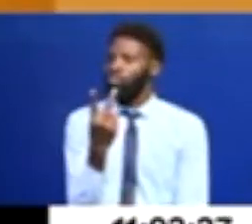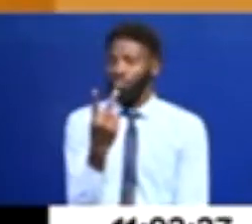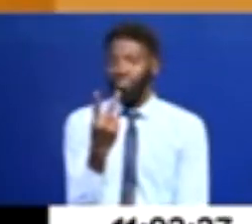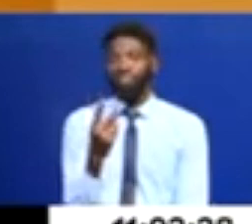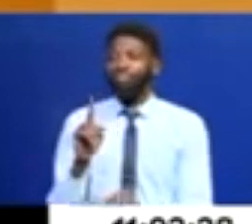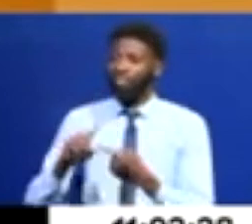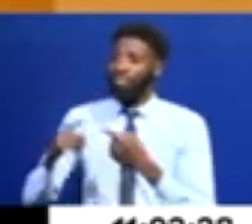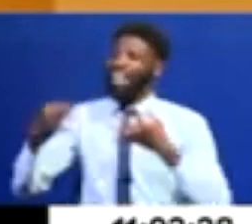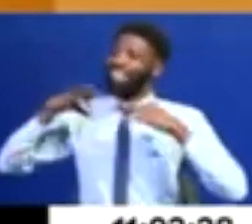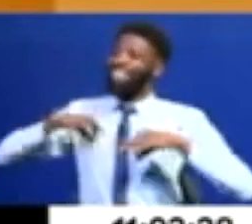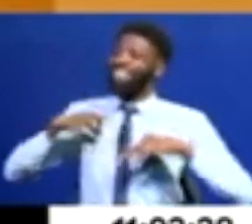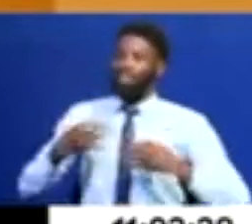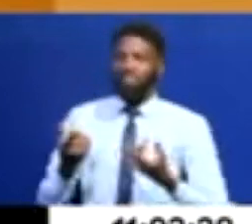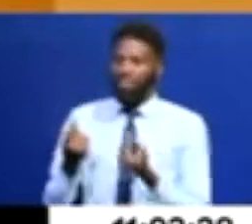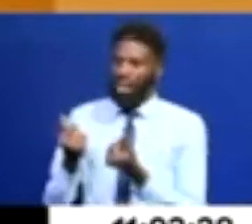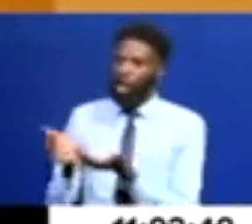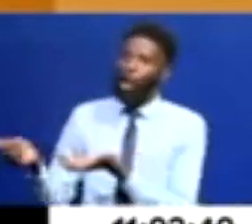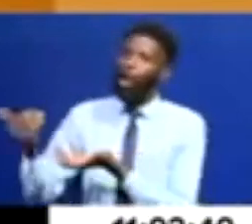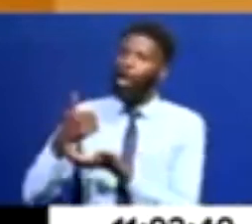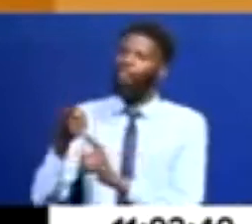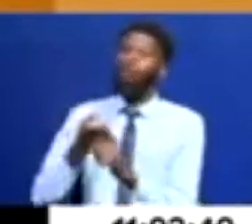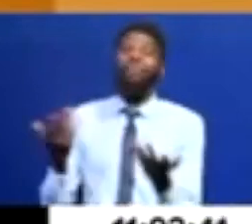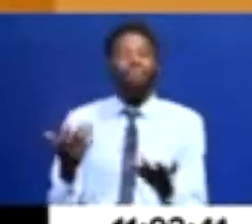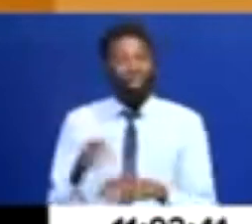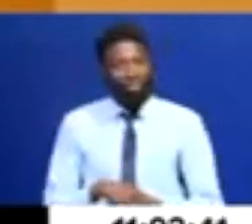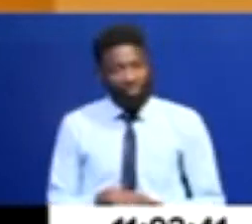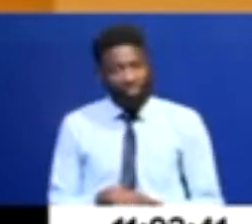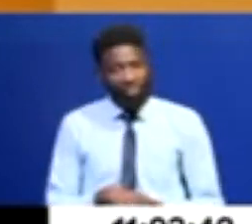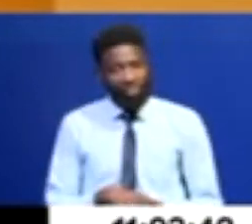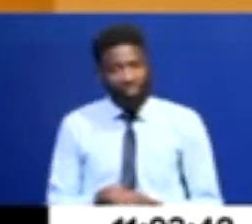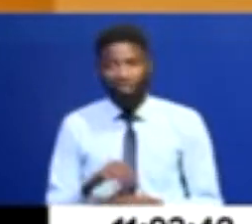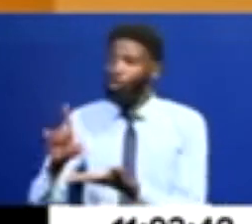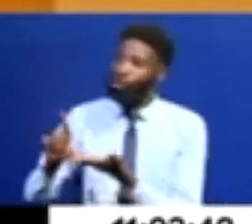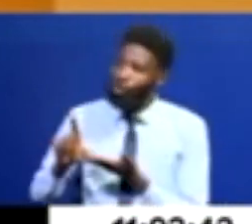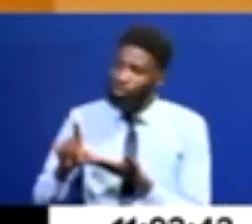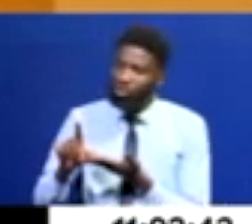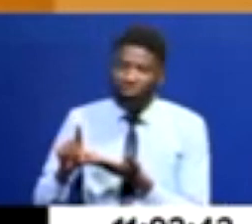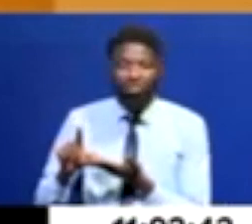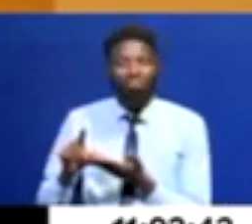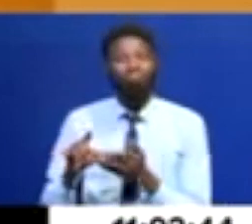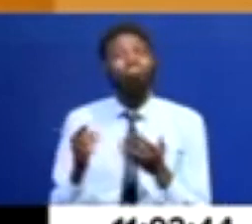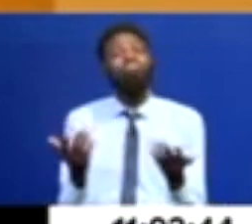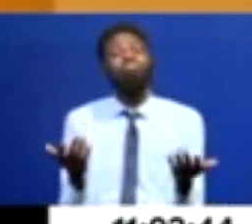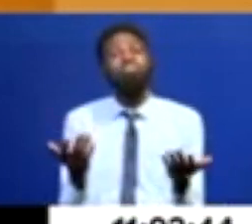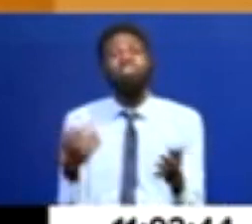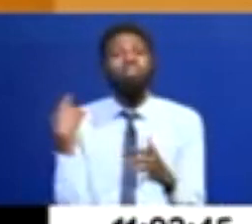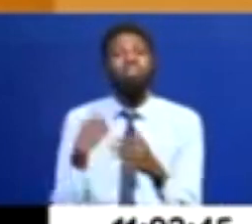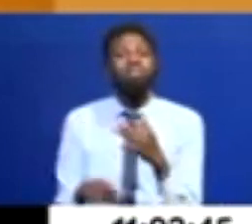the revenues will come from, where the money will, whether it will come from debt, whether the money is going to come from